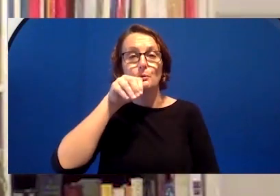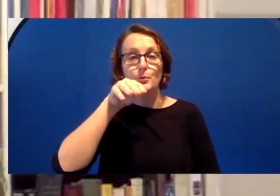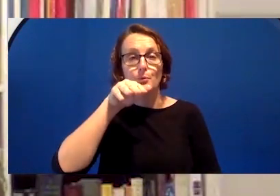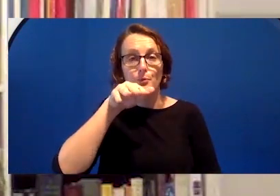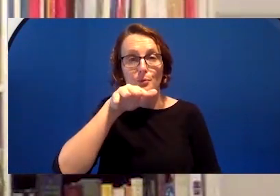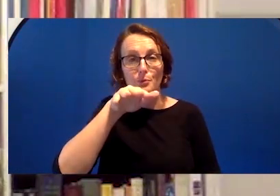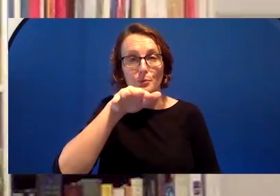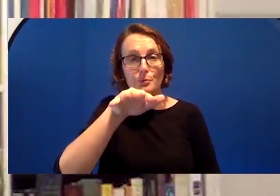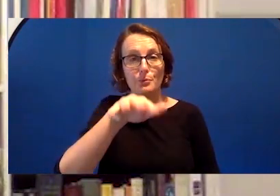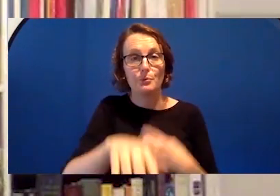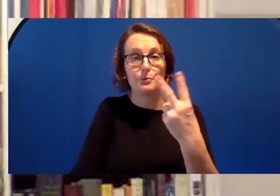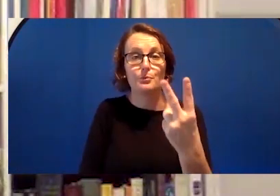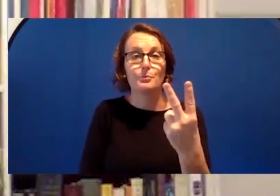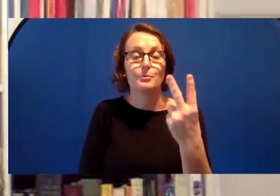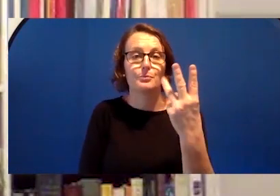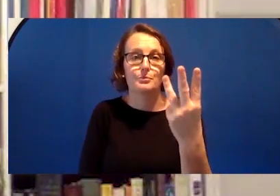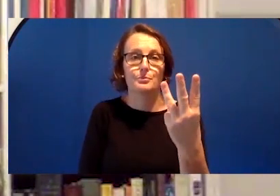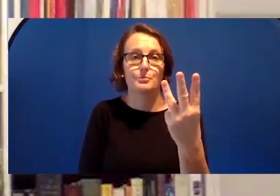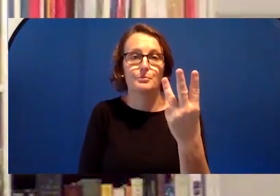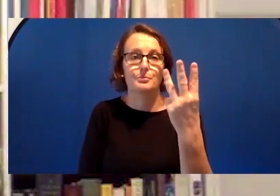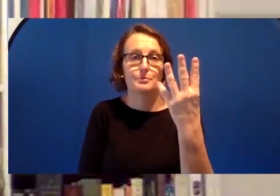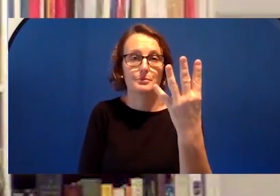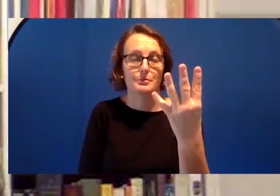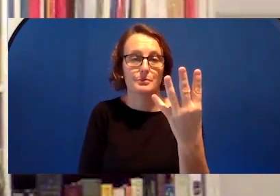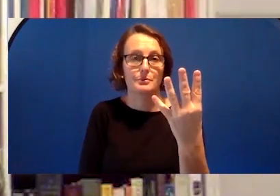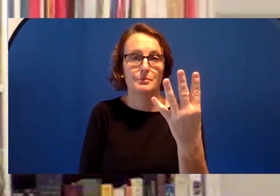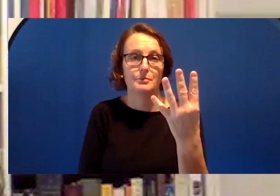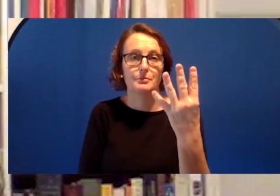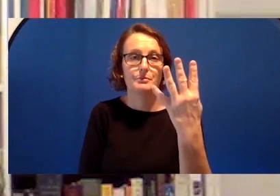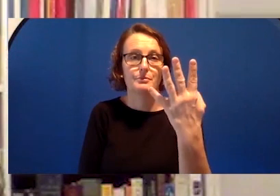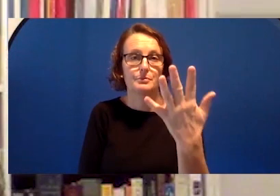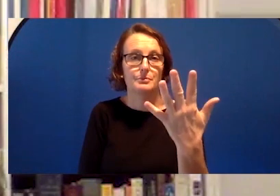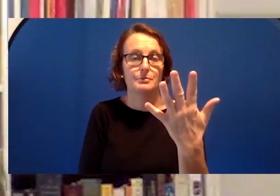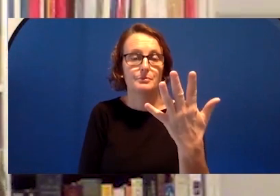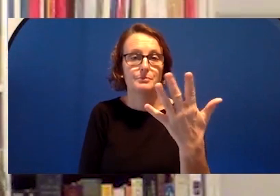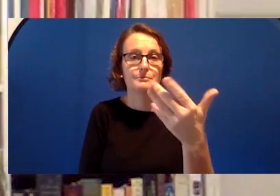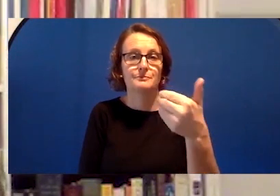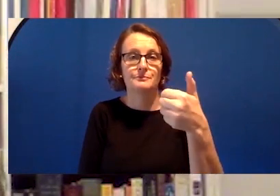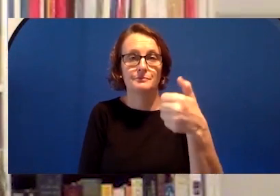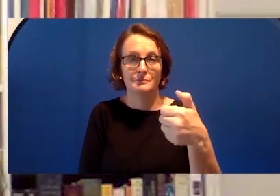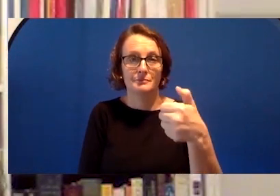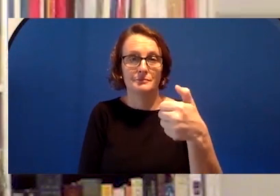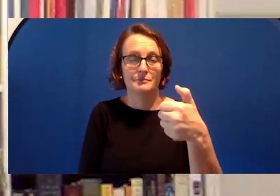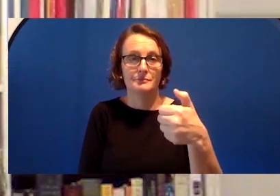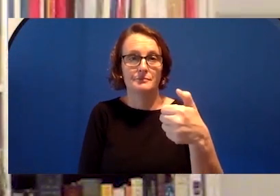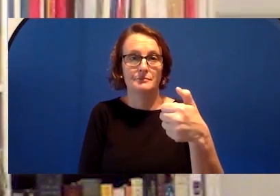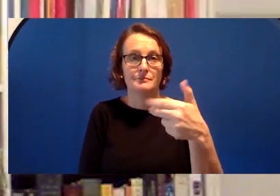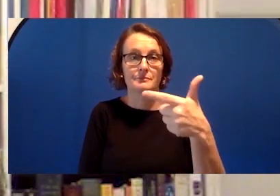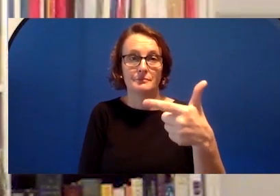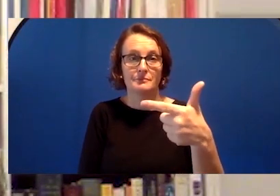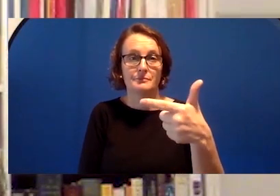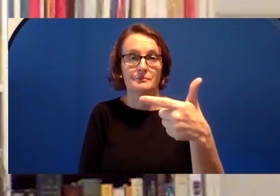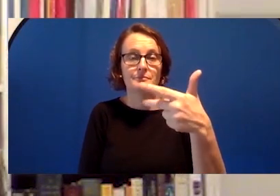mouth. 2, 3, 4, 5, 6,